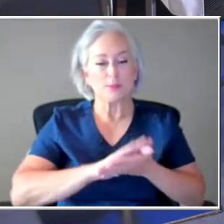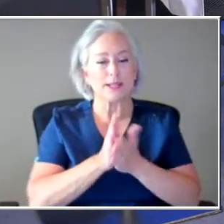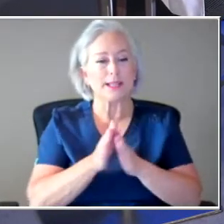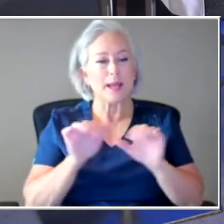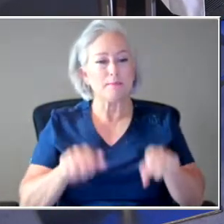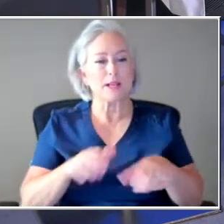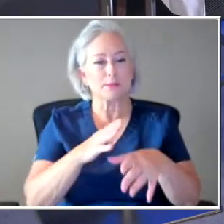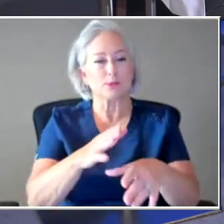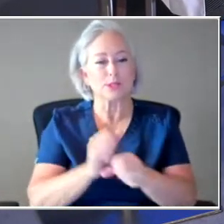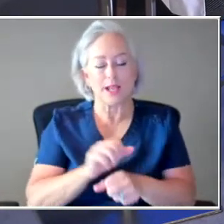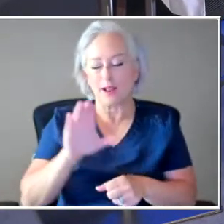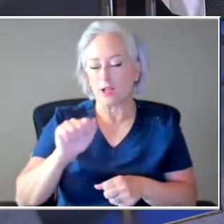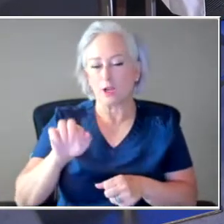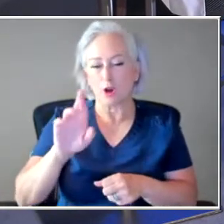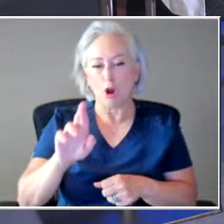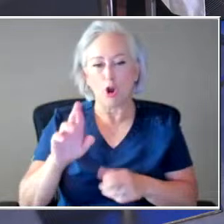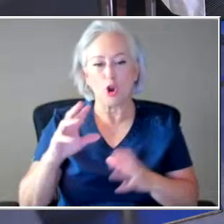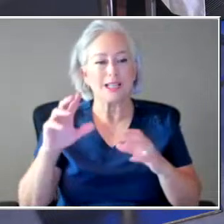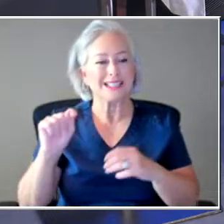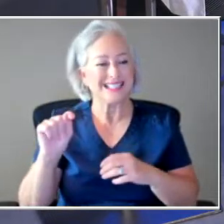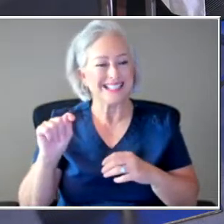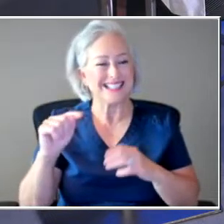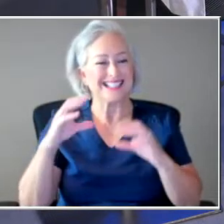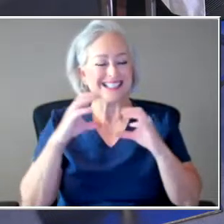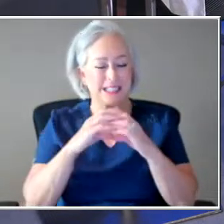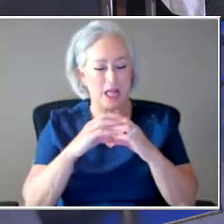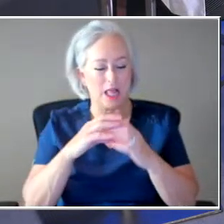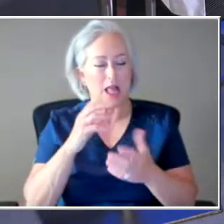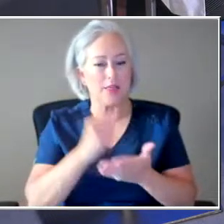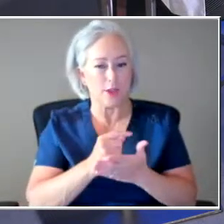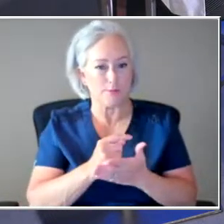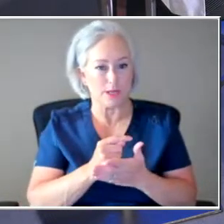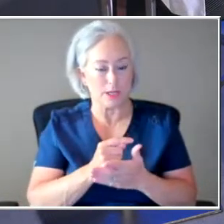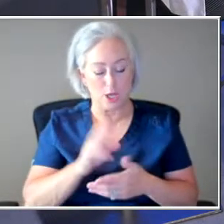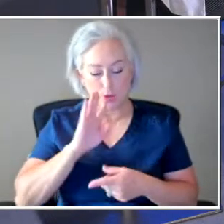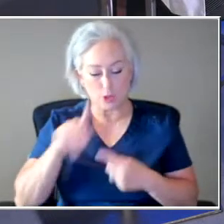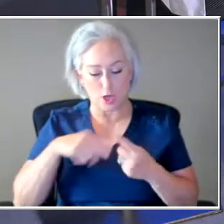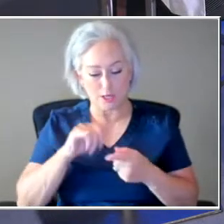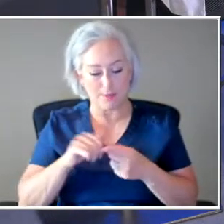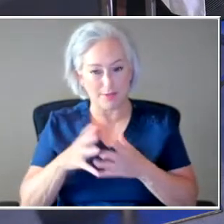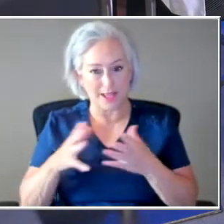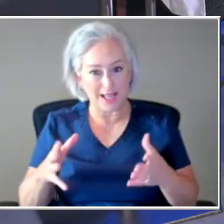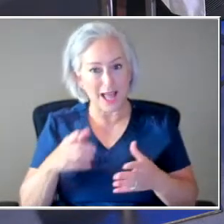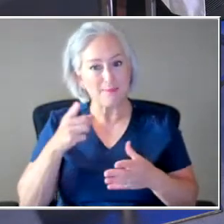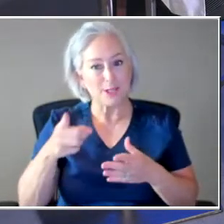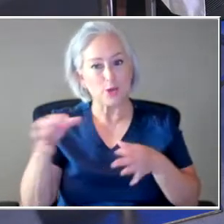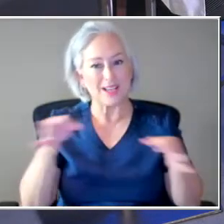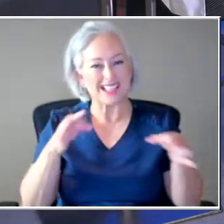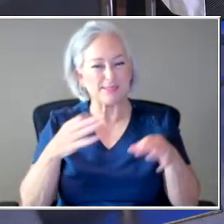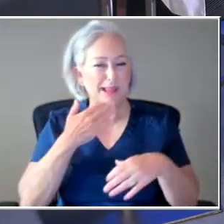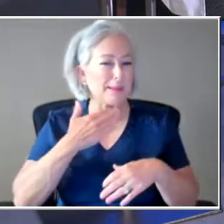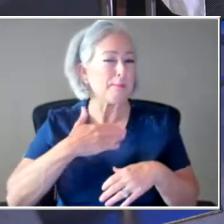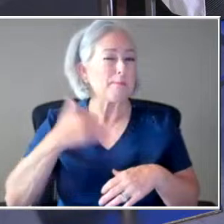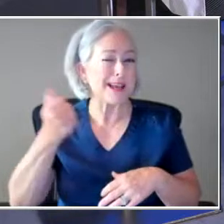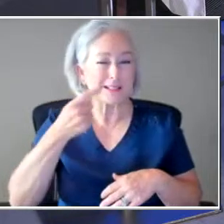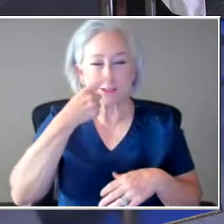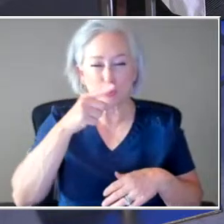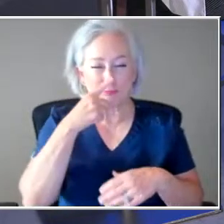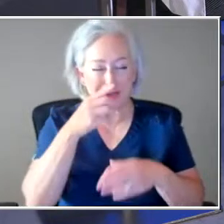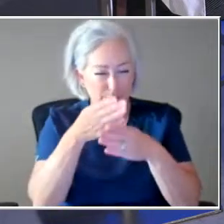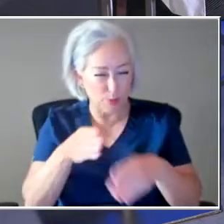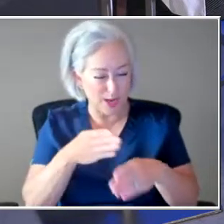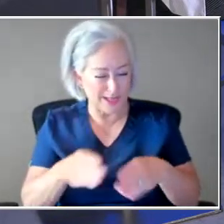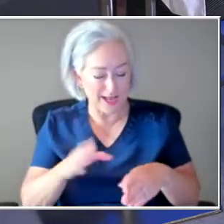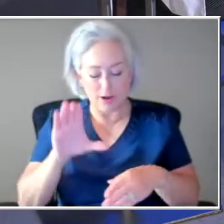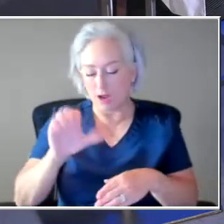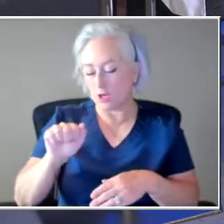therapy. We've spoken about this a lot, but nobody explains it better than you, Dr. McGurk. Break it down for us exactly what CAR T-cell